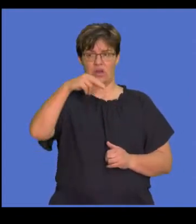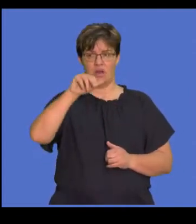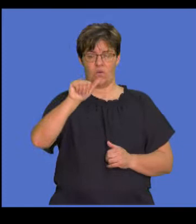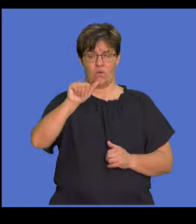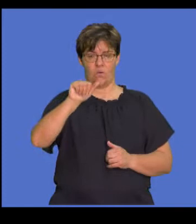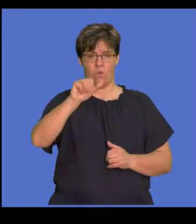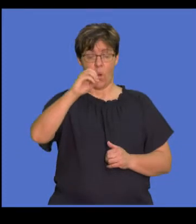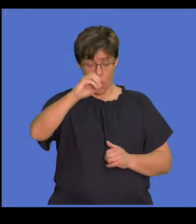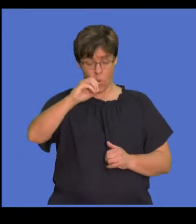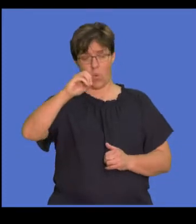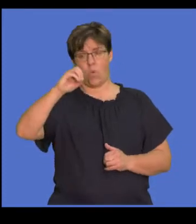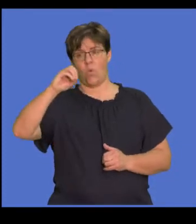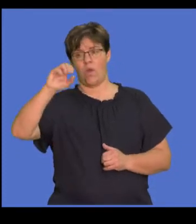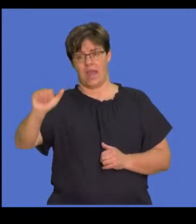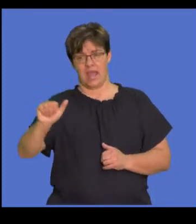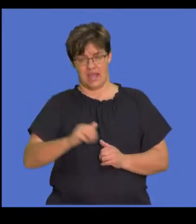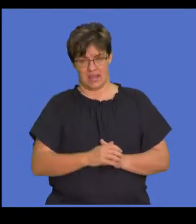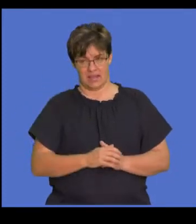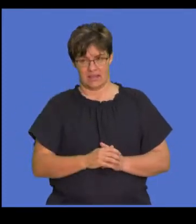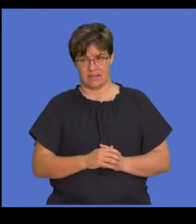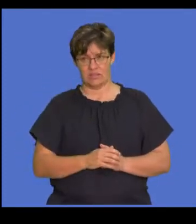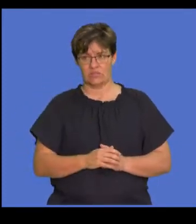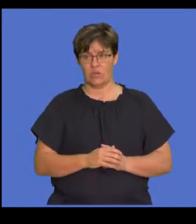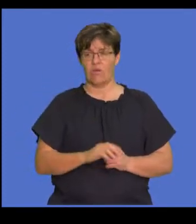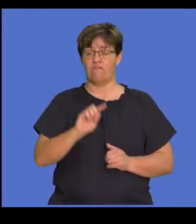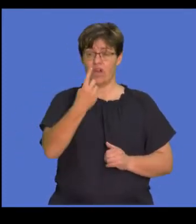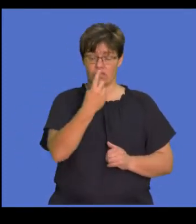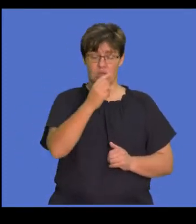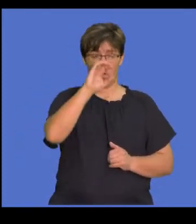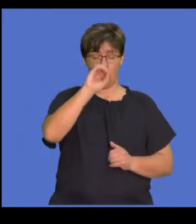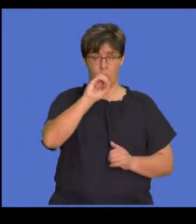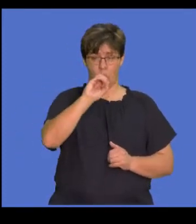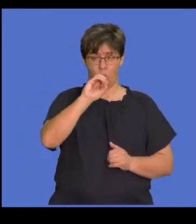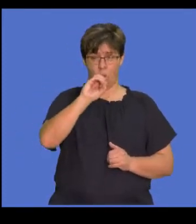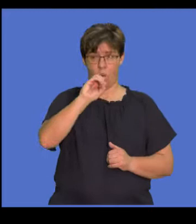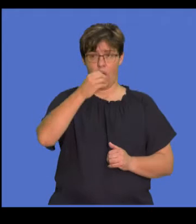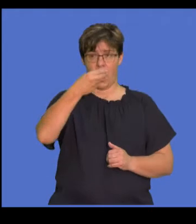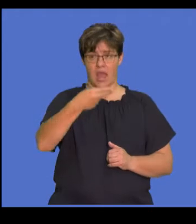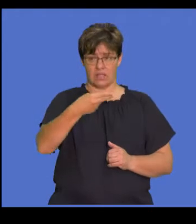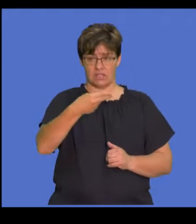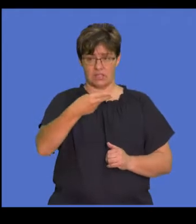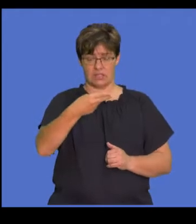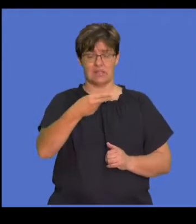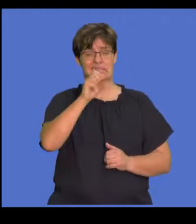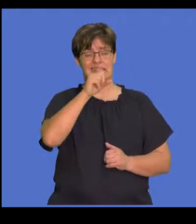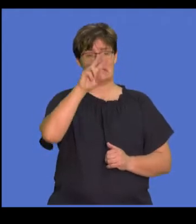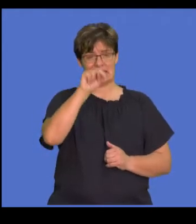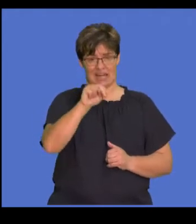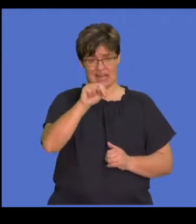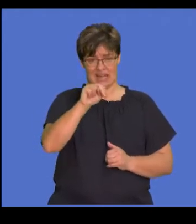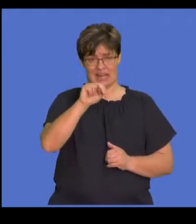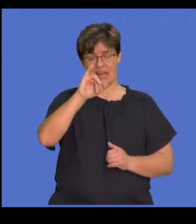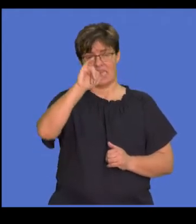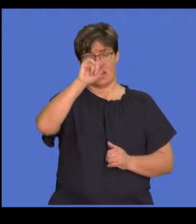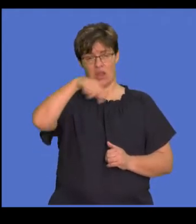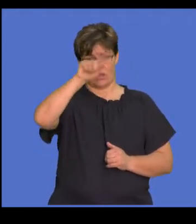A, H, O, and A, right? So the first 2 letters, they have to do with sine. O